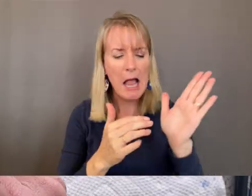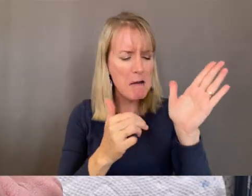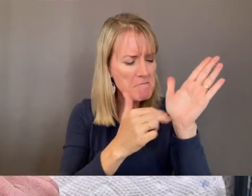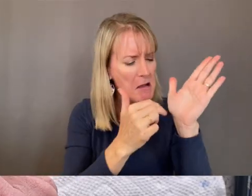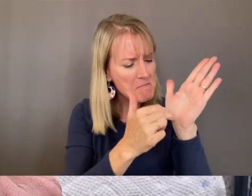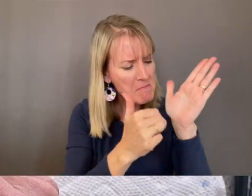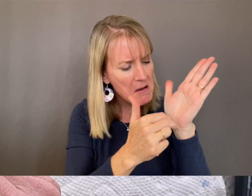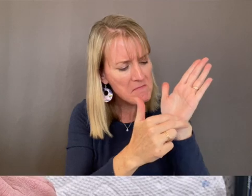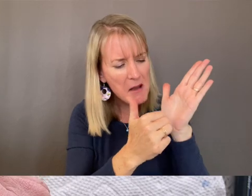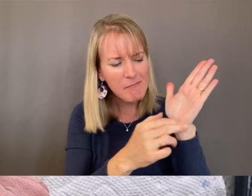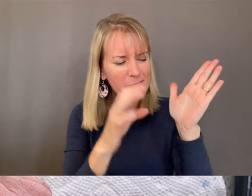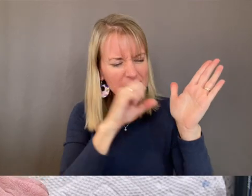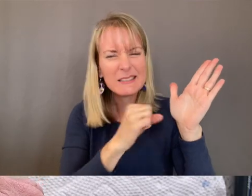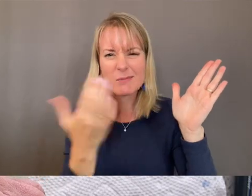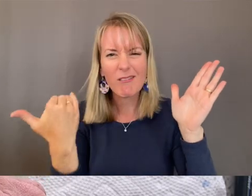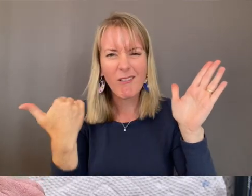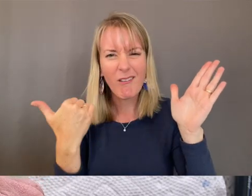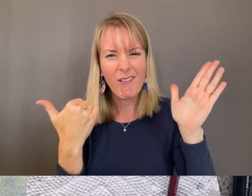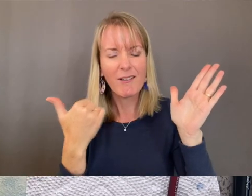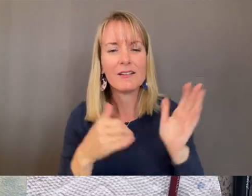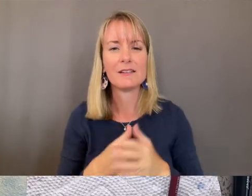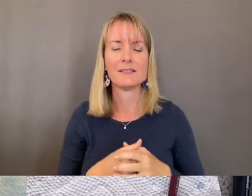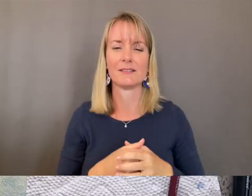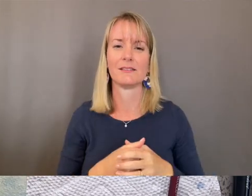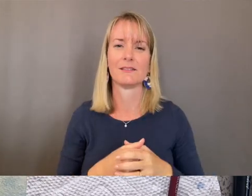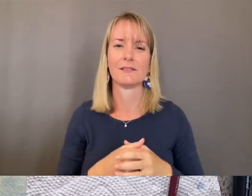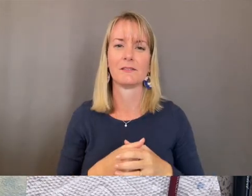Cleaning up a few more pieces that I missed.